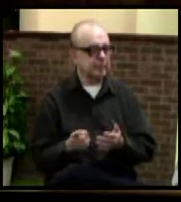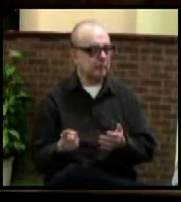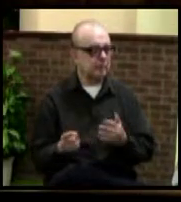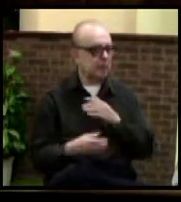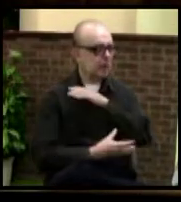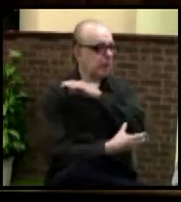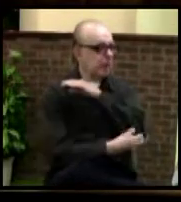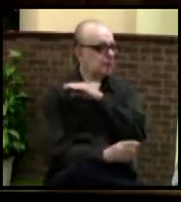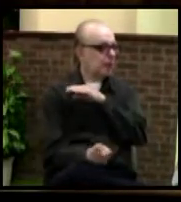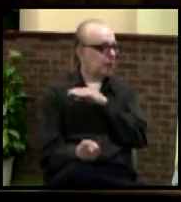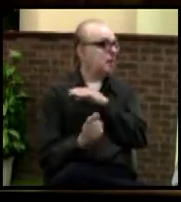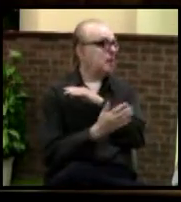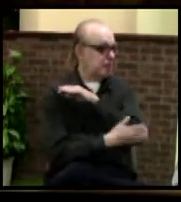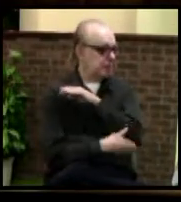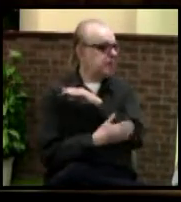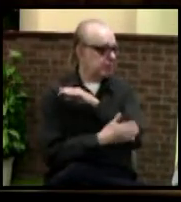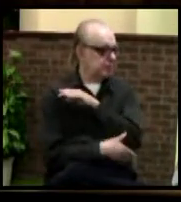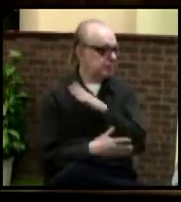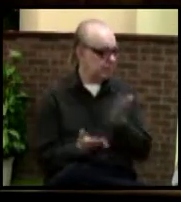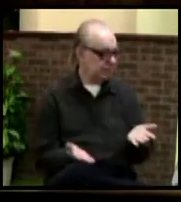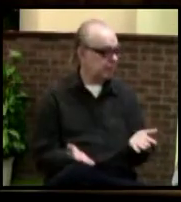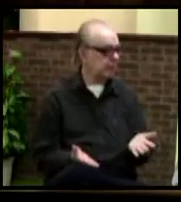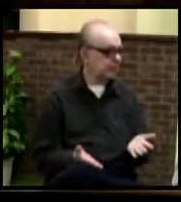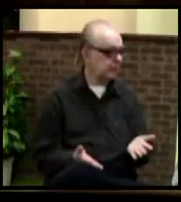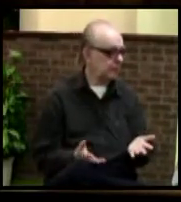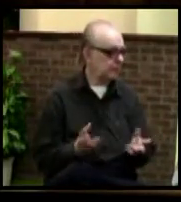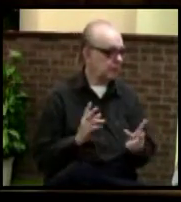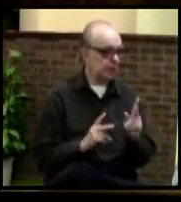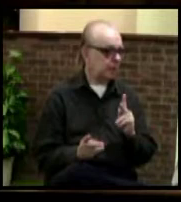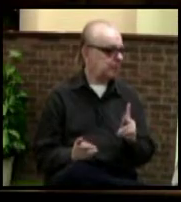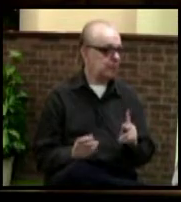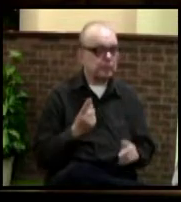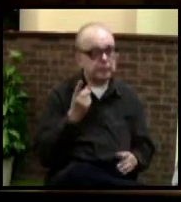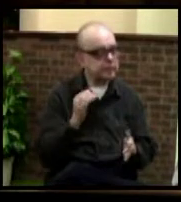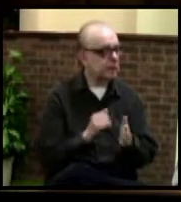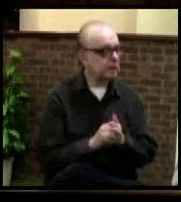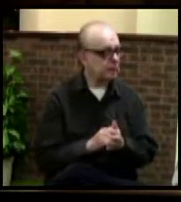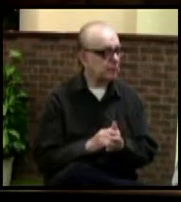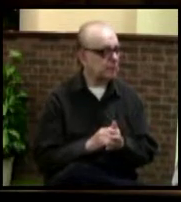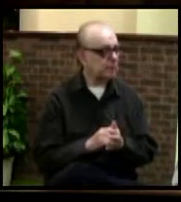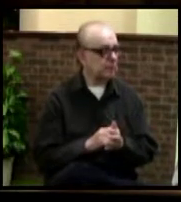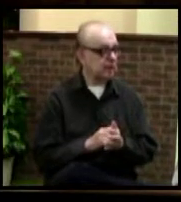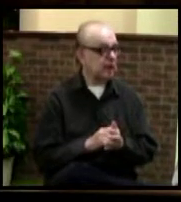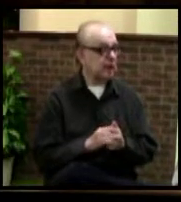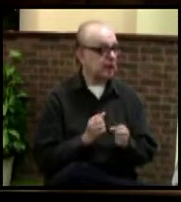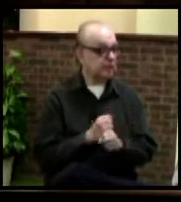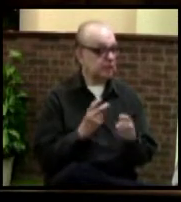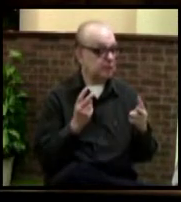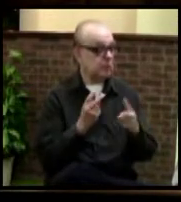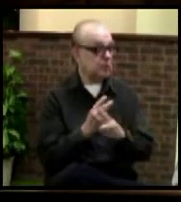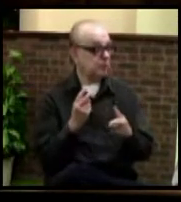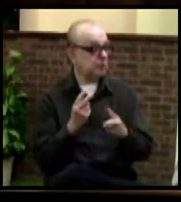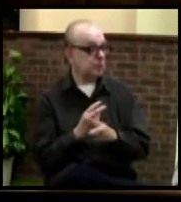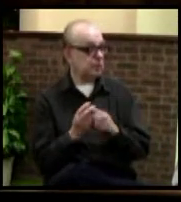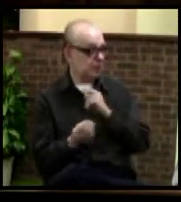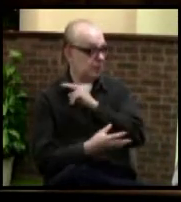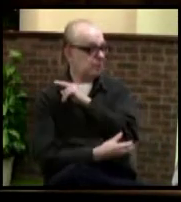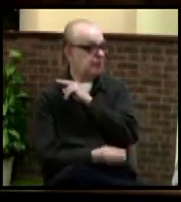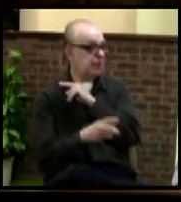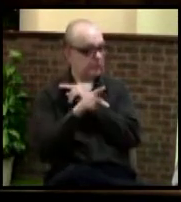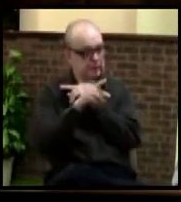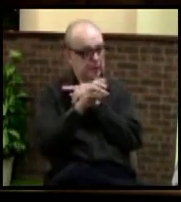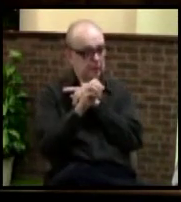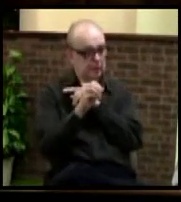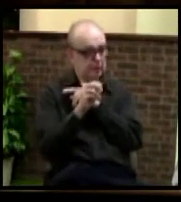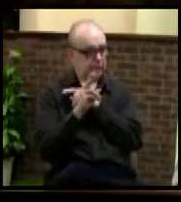There is poverty in this country. Amen. Where people don't realize it. And it's getting worse.